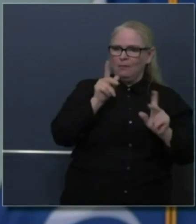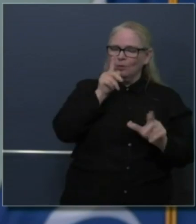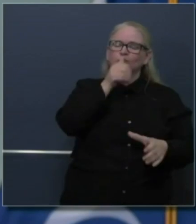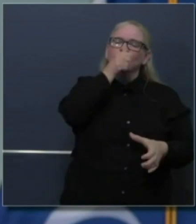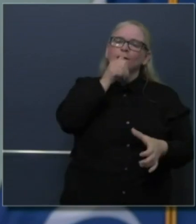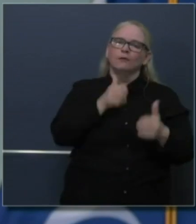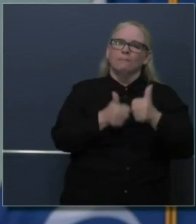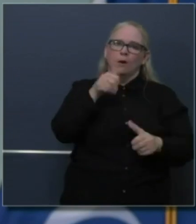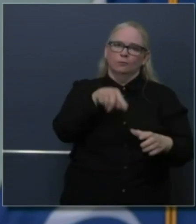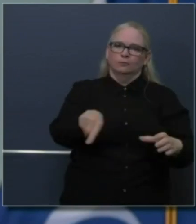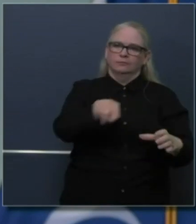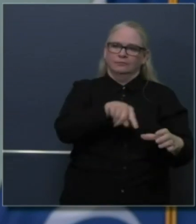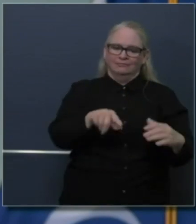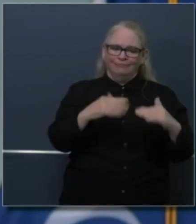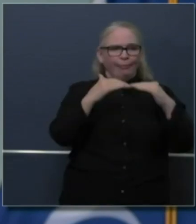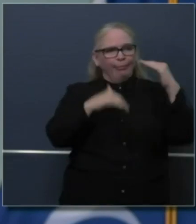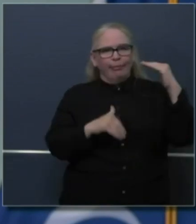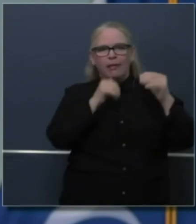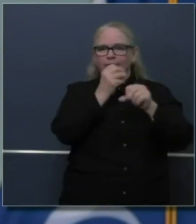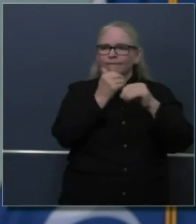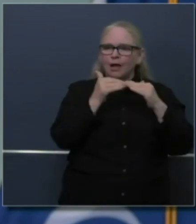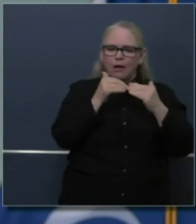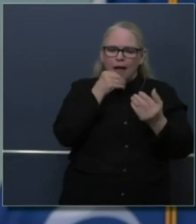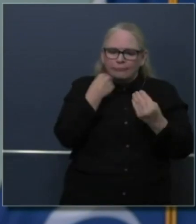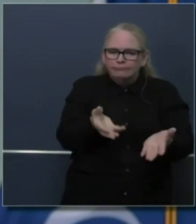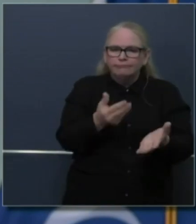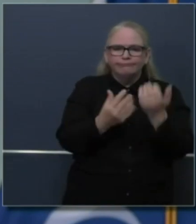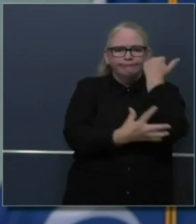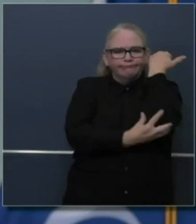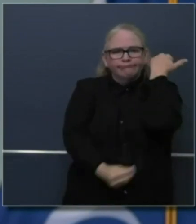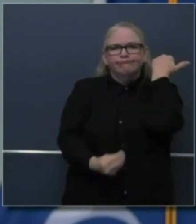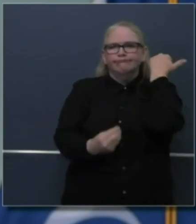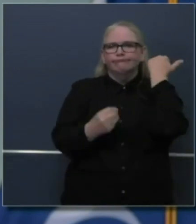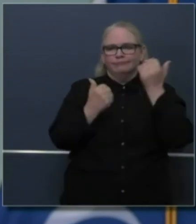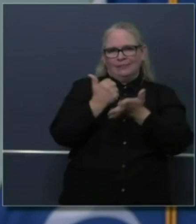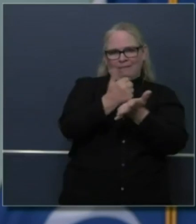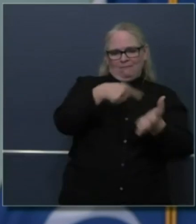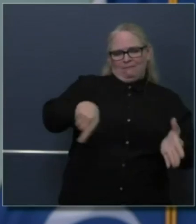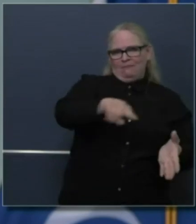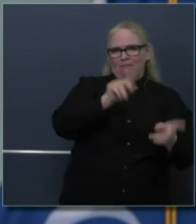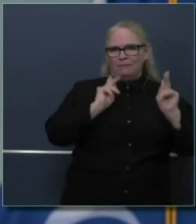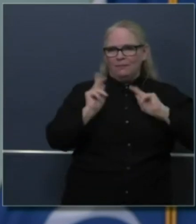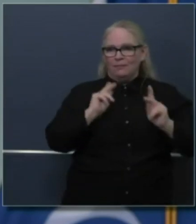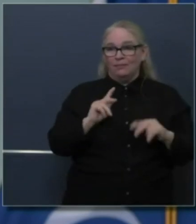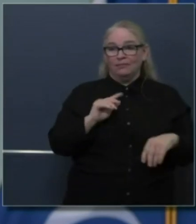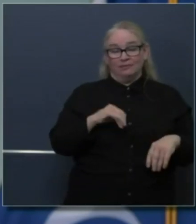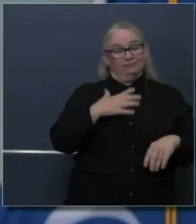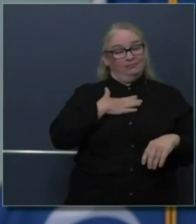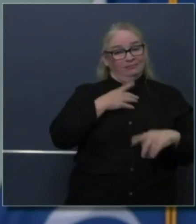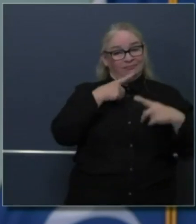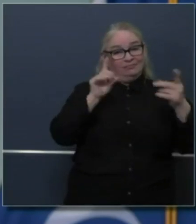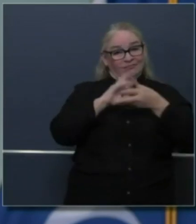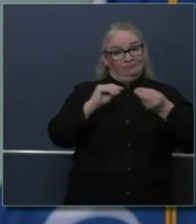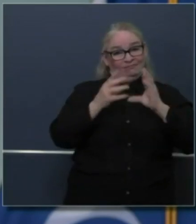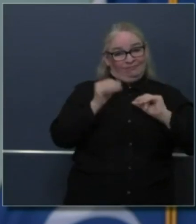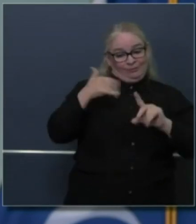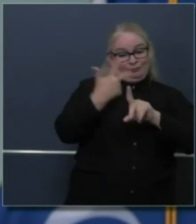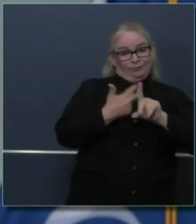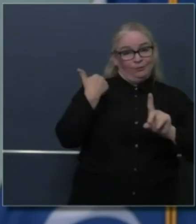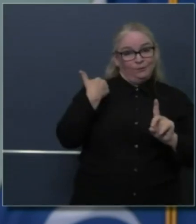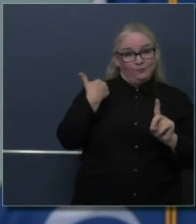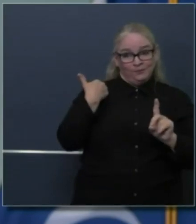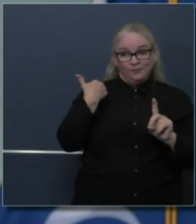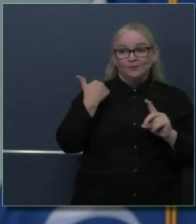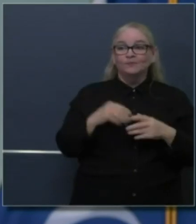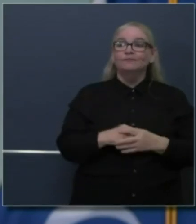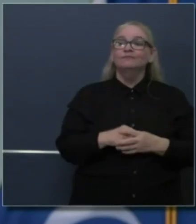and wealth inequality, and the like. That was 90 days ago. Here we are today. Our